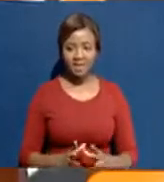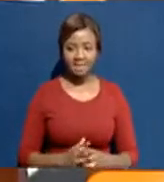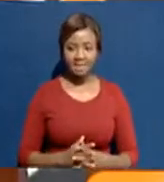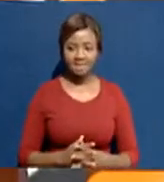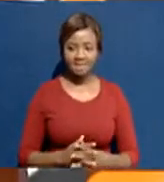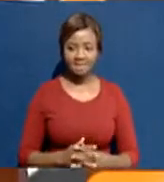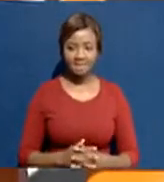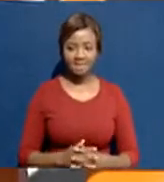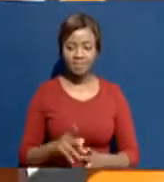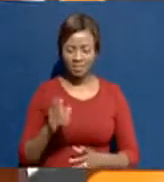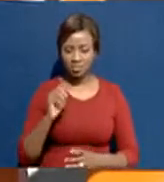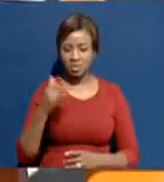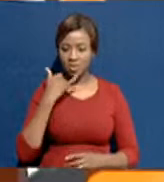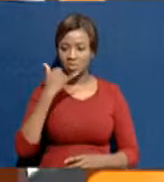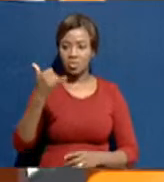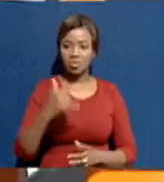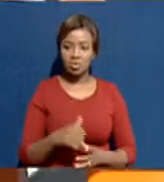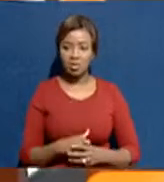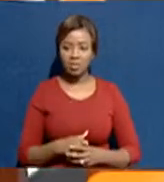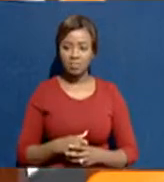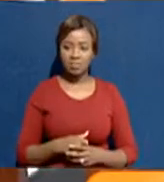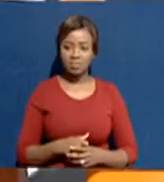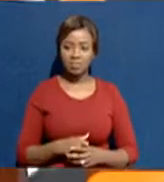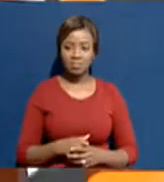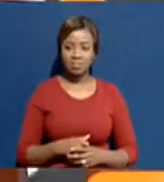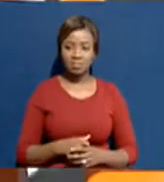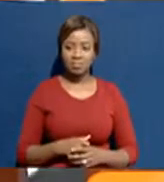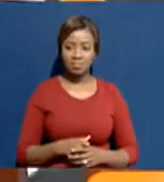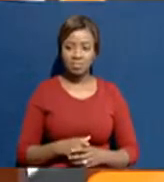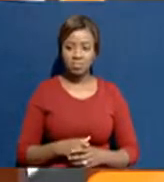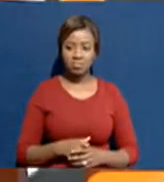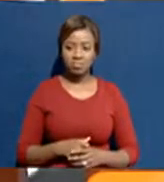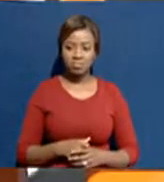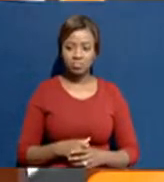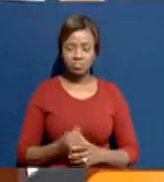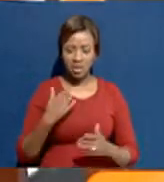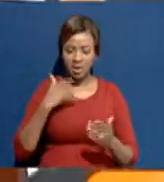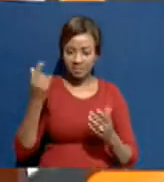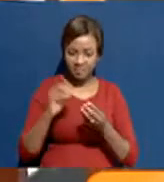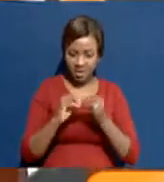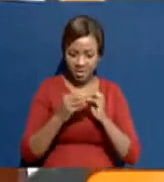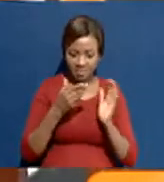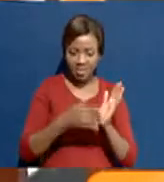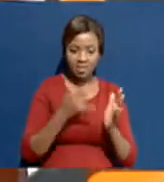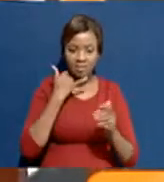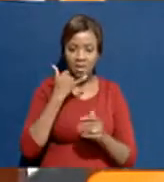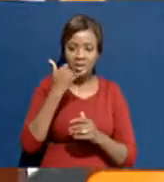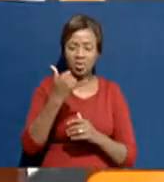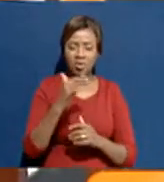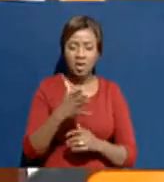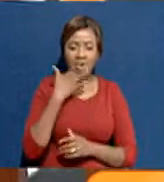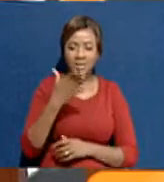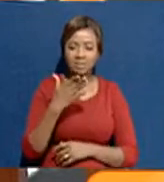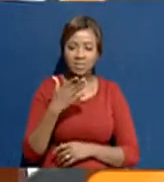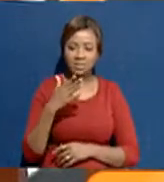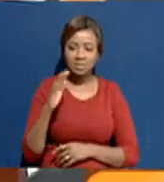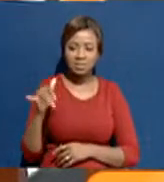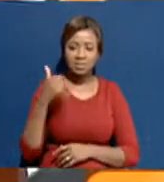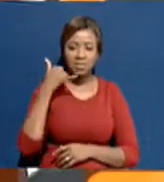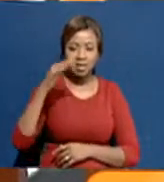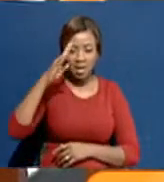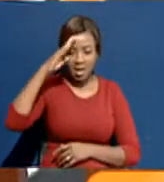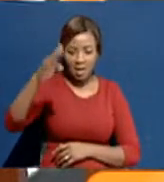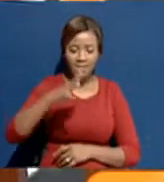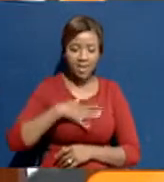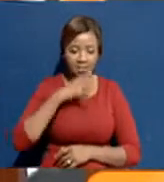Call him. So I have his number. I never changed it. I called him, And he just picked the phone and said, Habarik